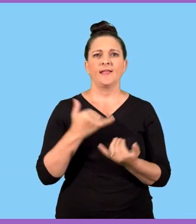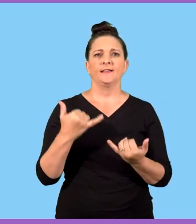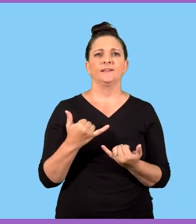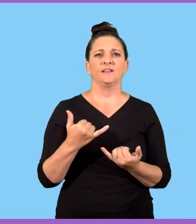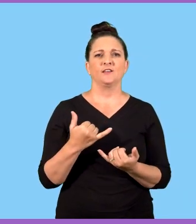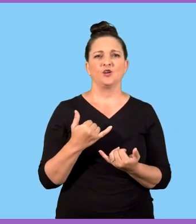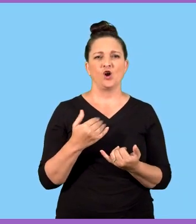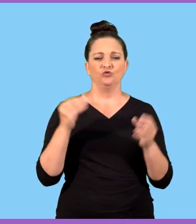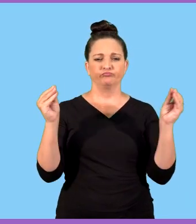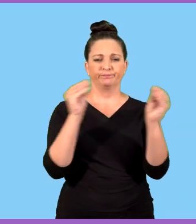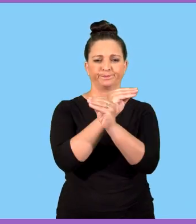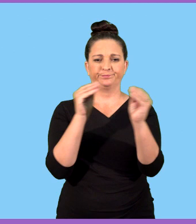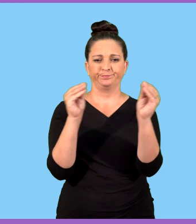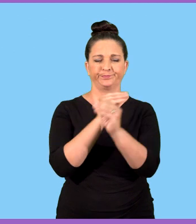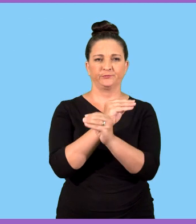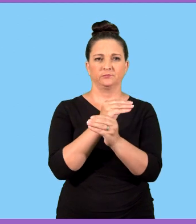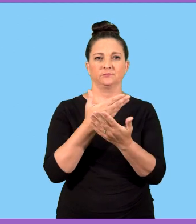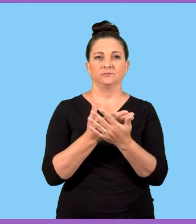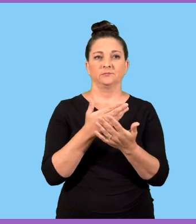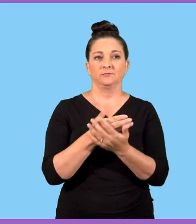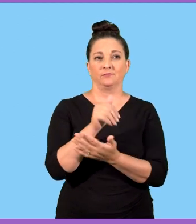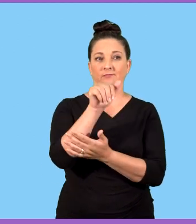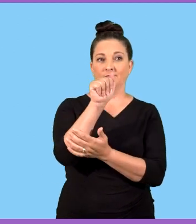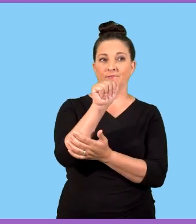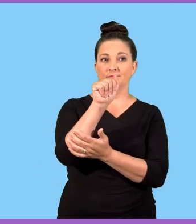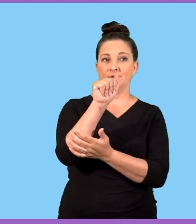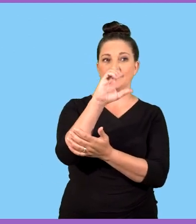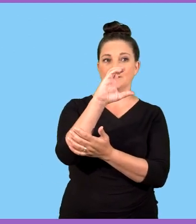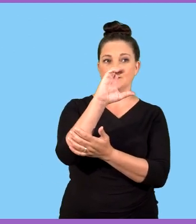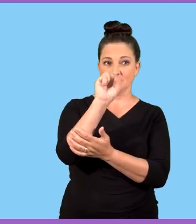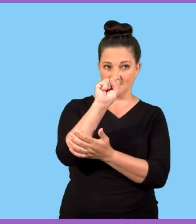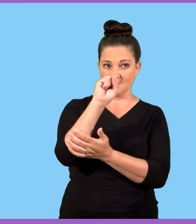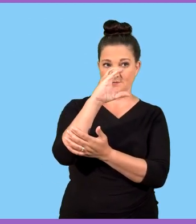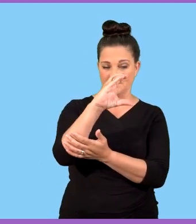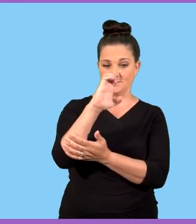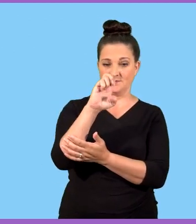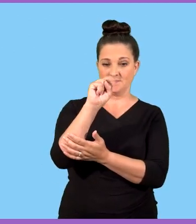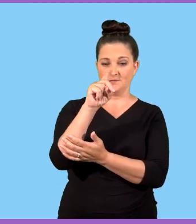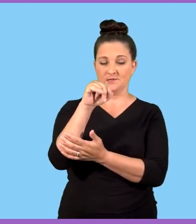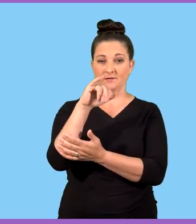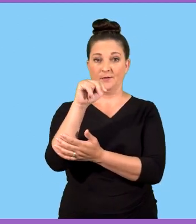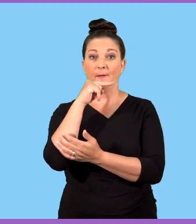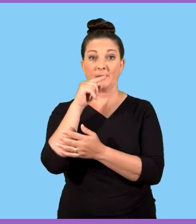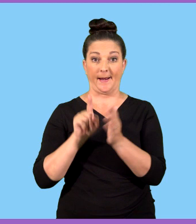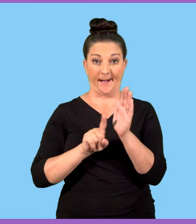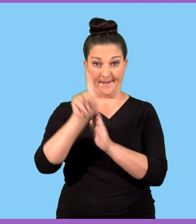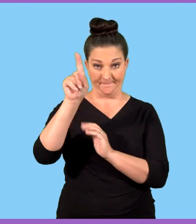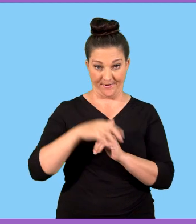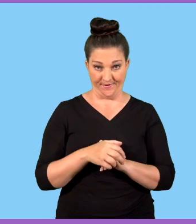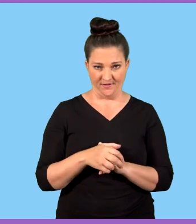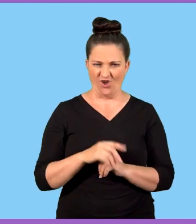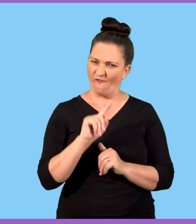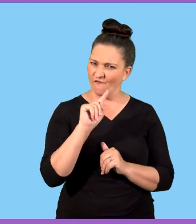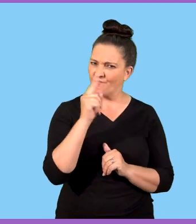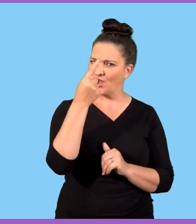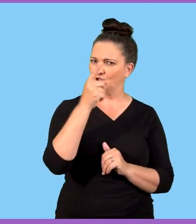Arrange the following data in ascending order. So to ascend is to go upwards. So in this case, we need